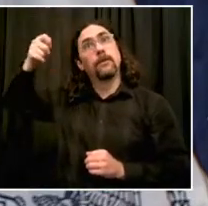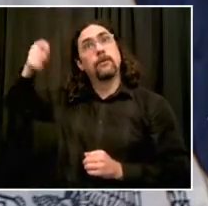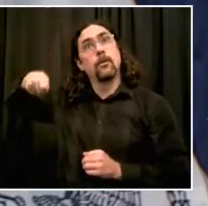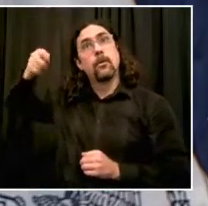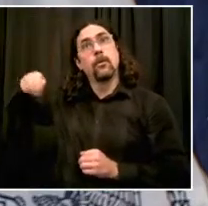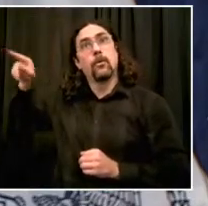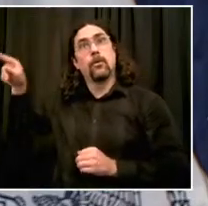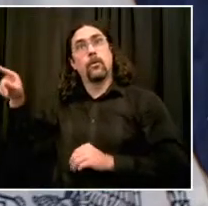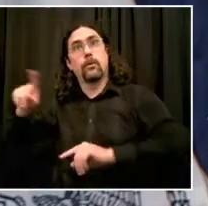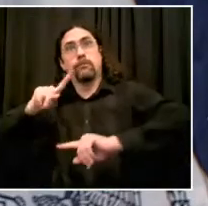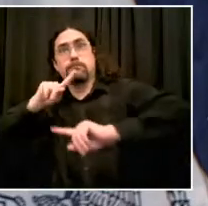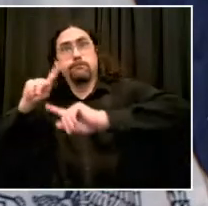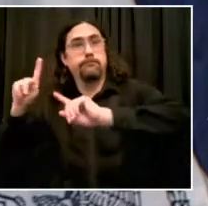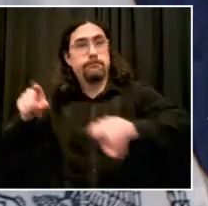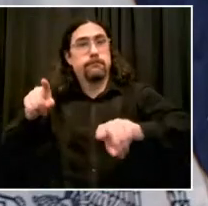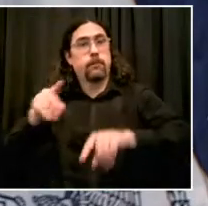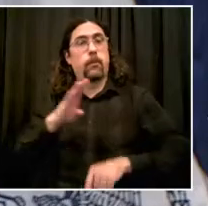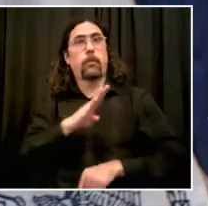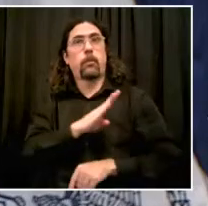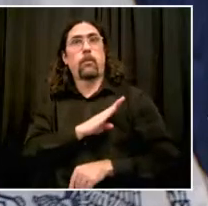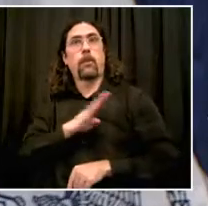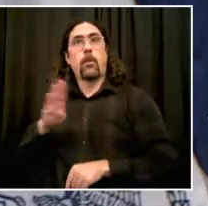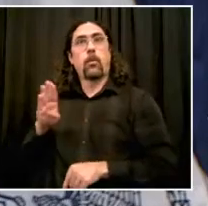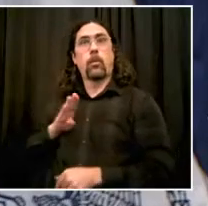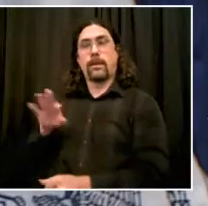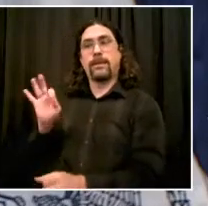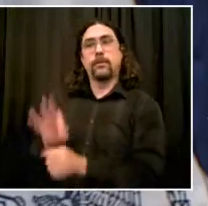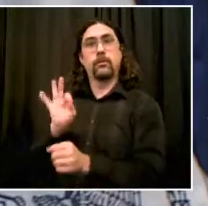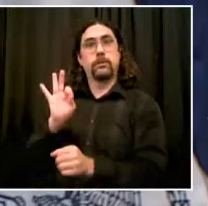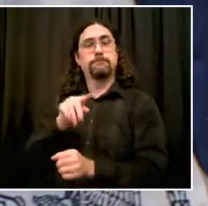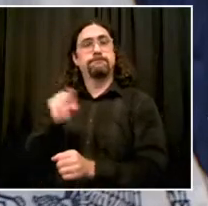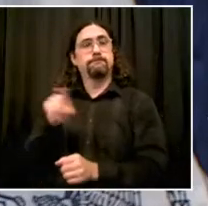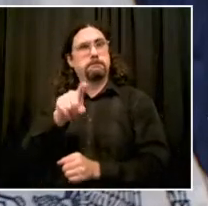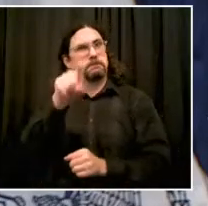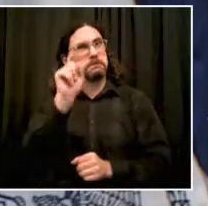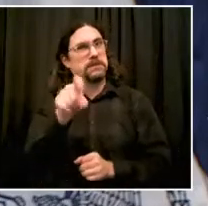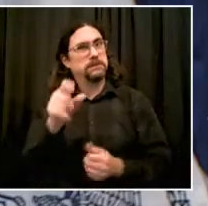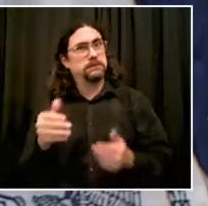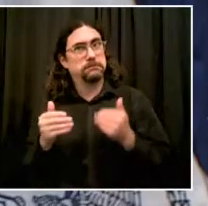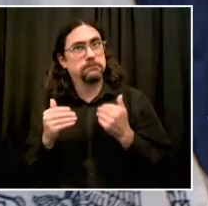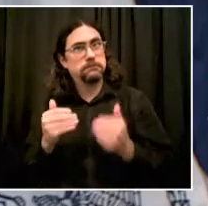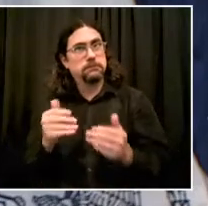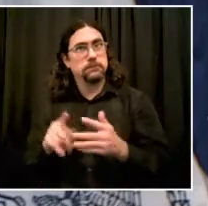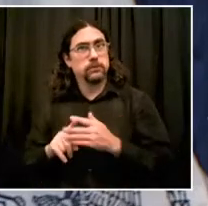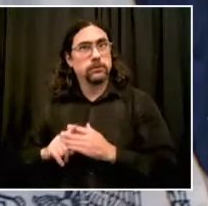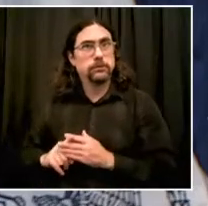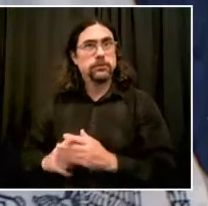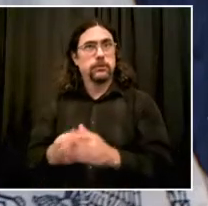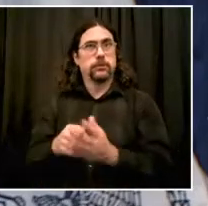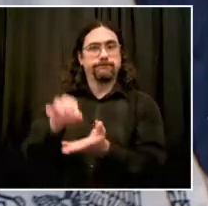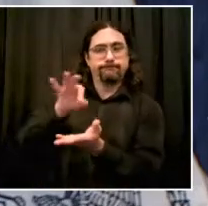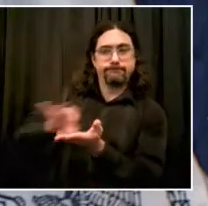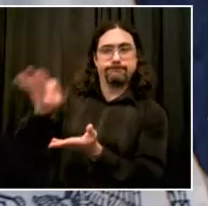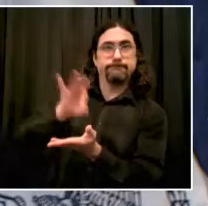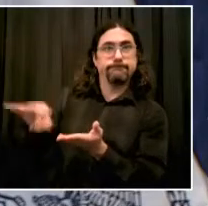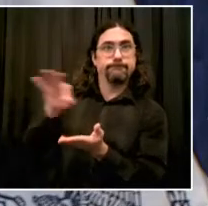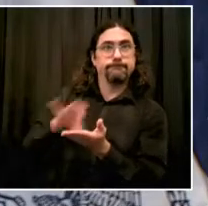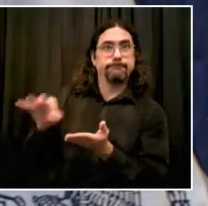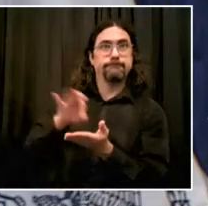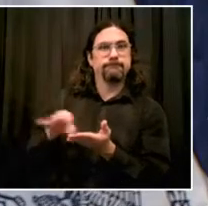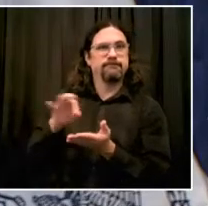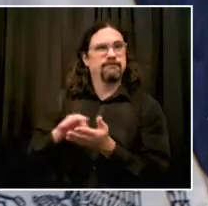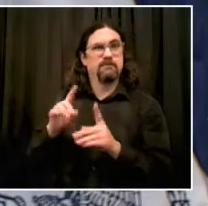process and may even throw the results of some races into question. What are your thoughts on the way New York has handled mail-in ballots from the